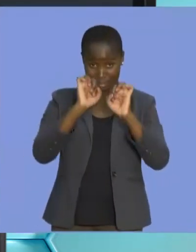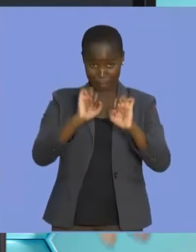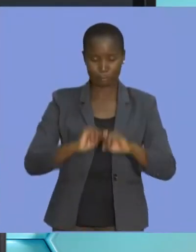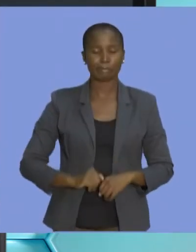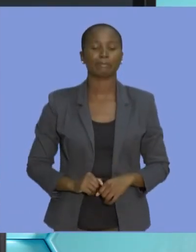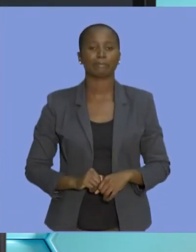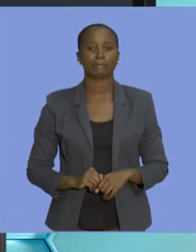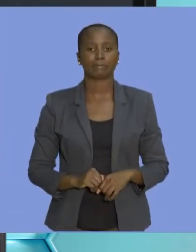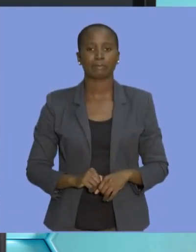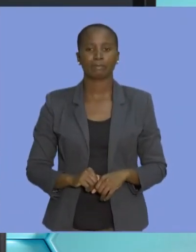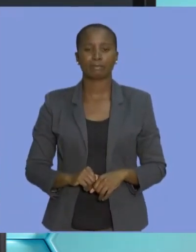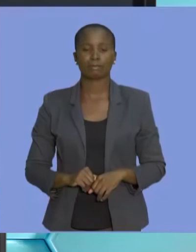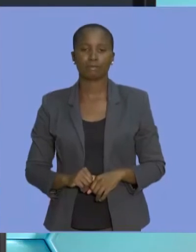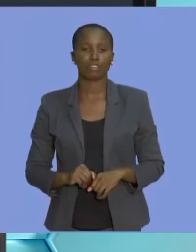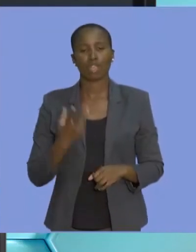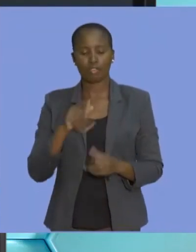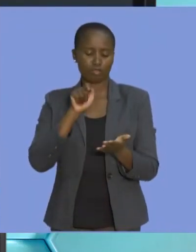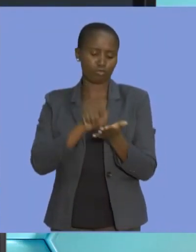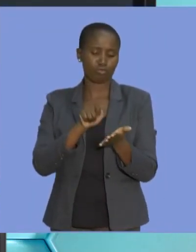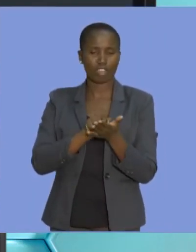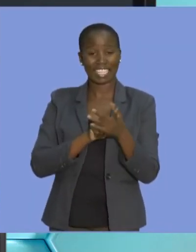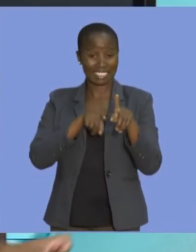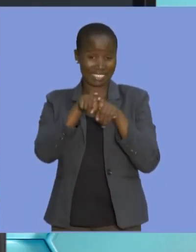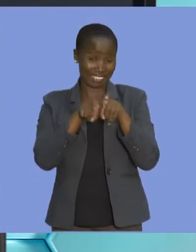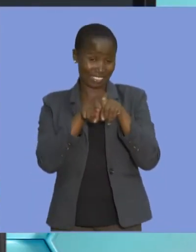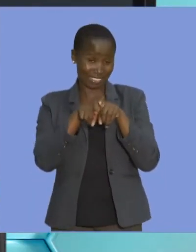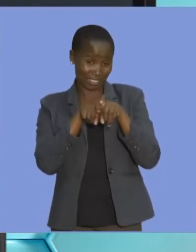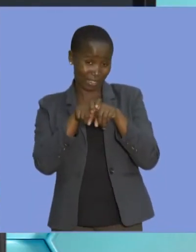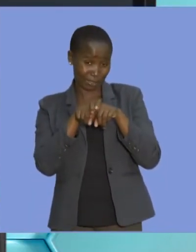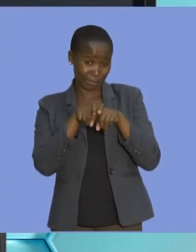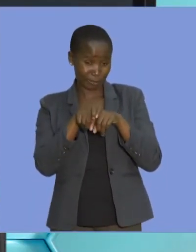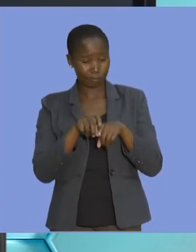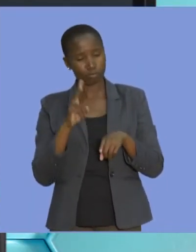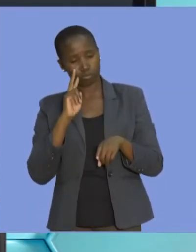you write a math test, and you get all your results back.